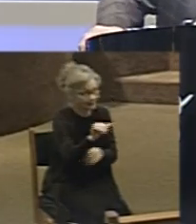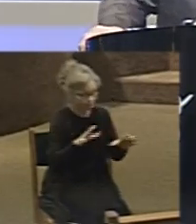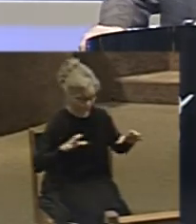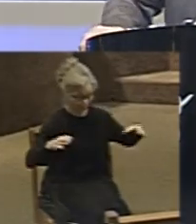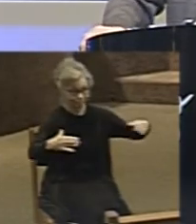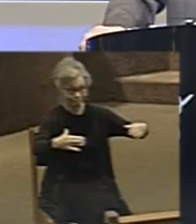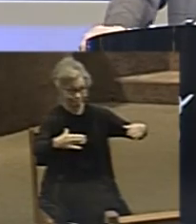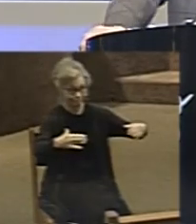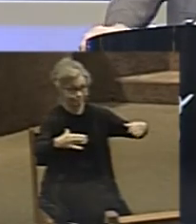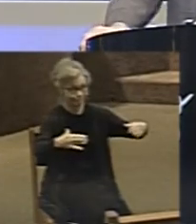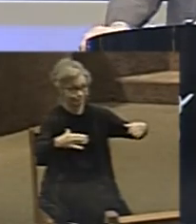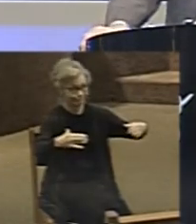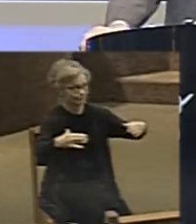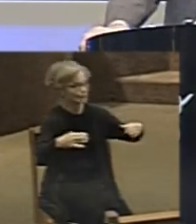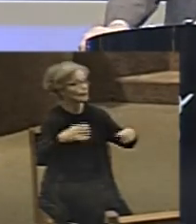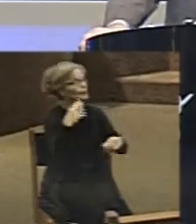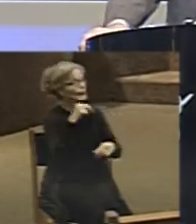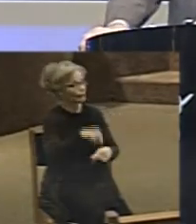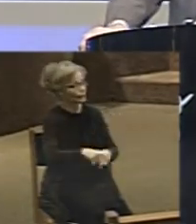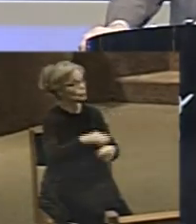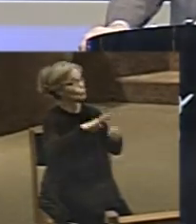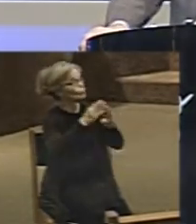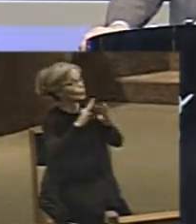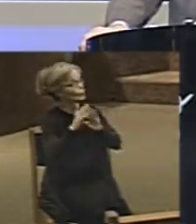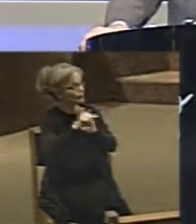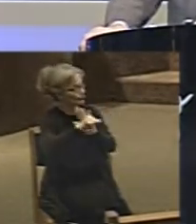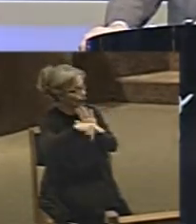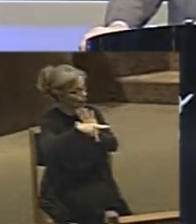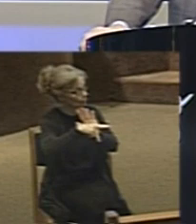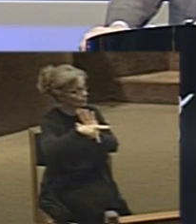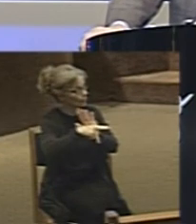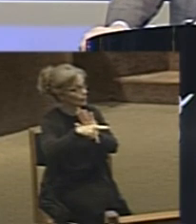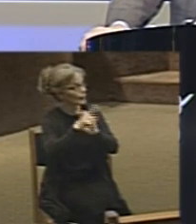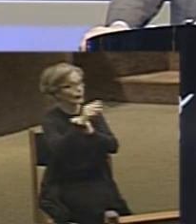of His body in this community locally.